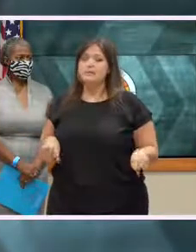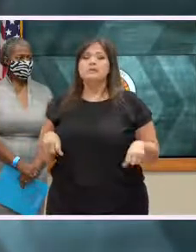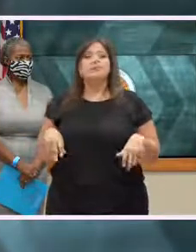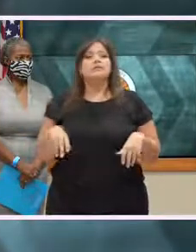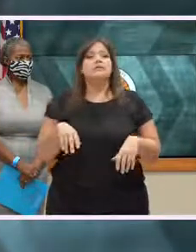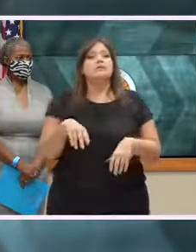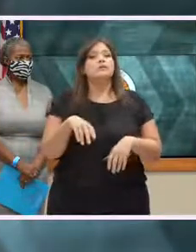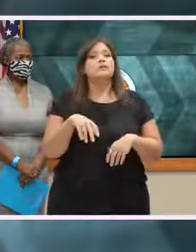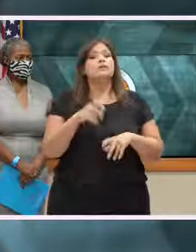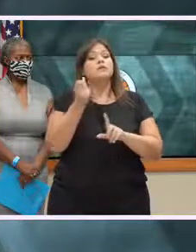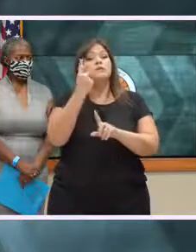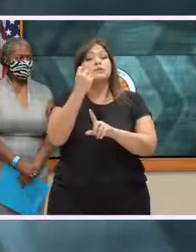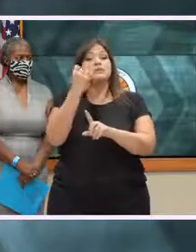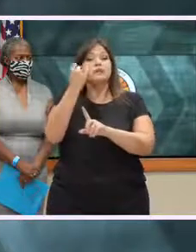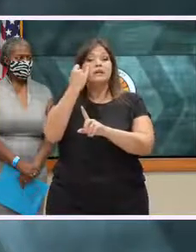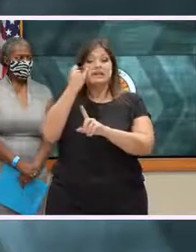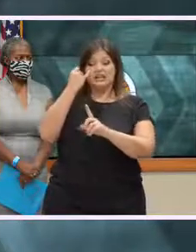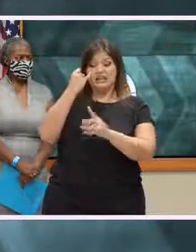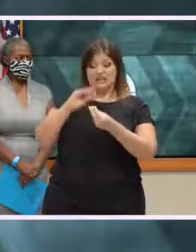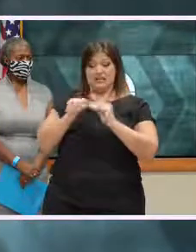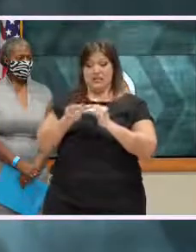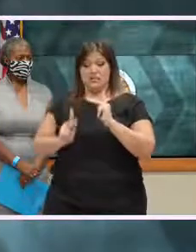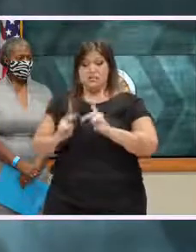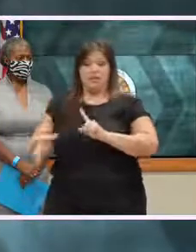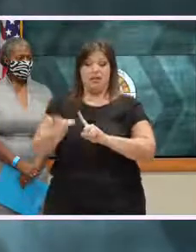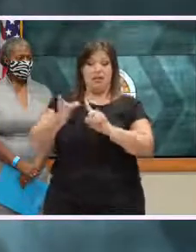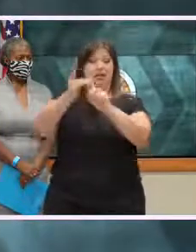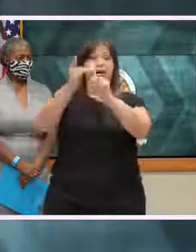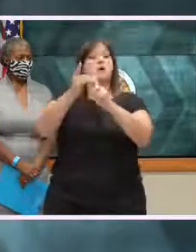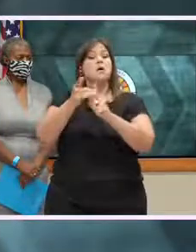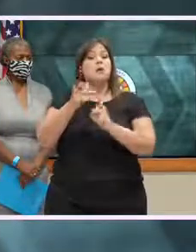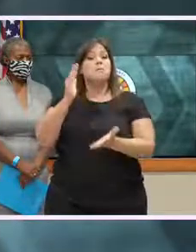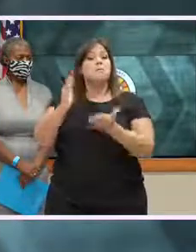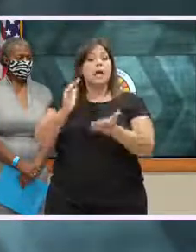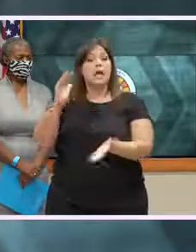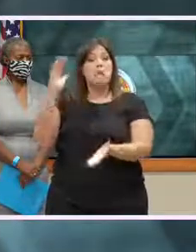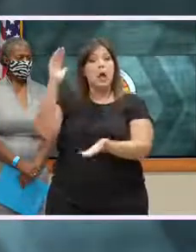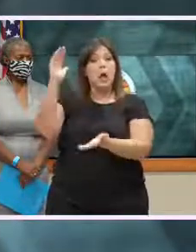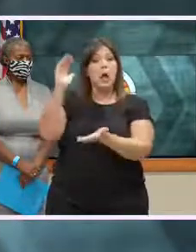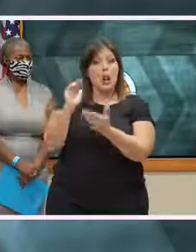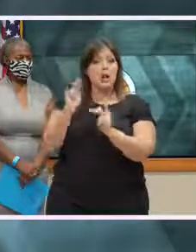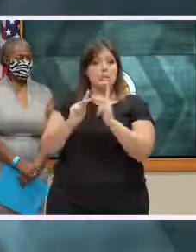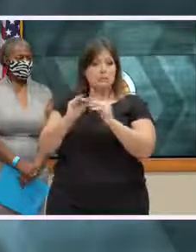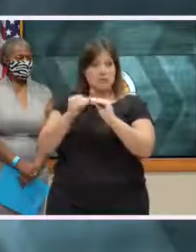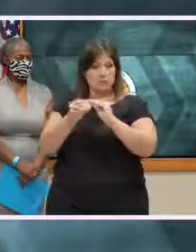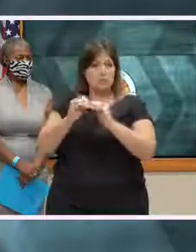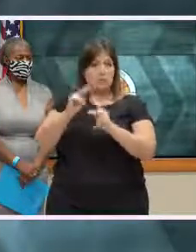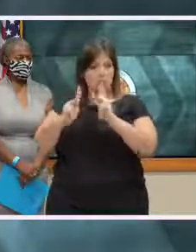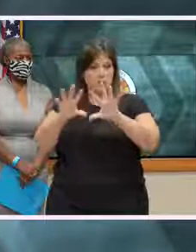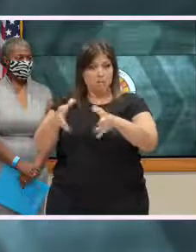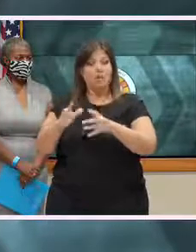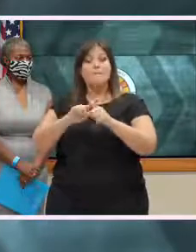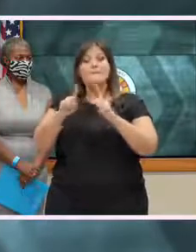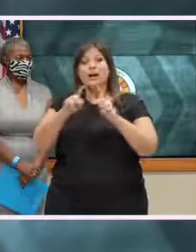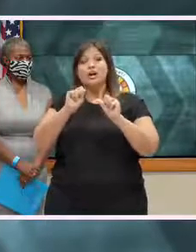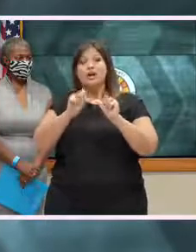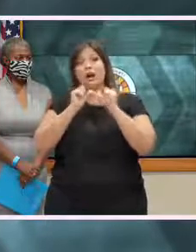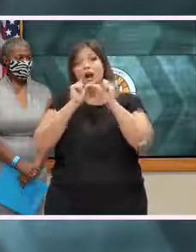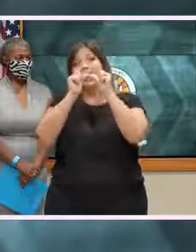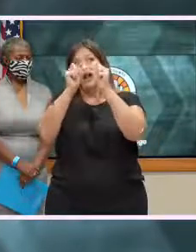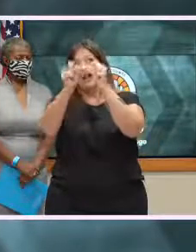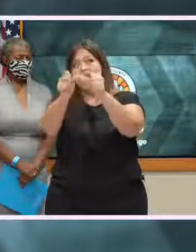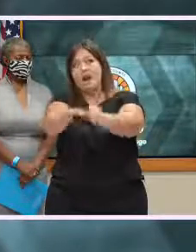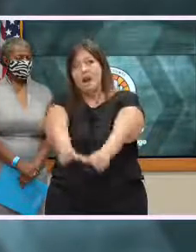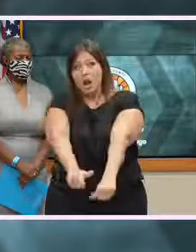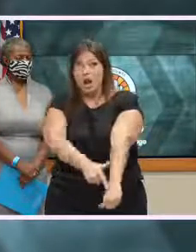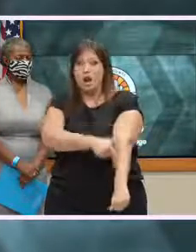past waves, simply having a long wave will lead to untold illness and